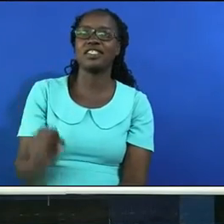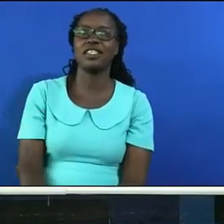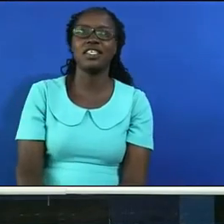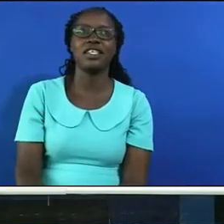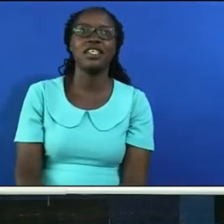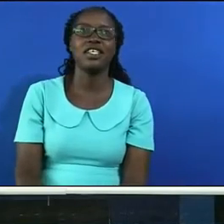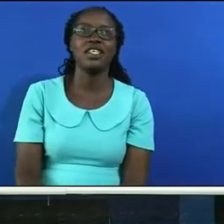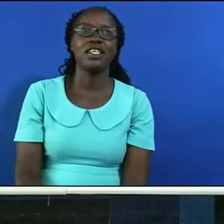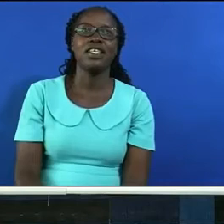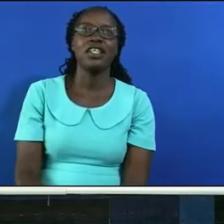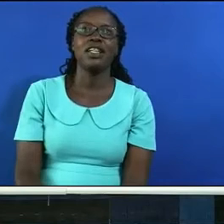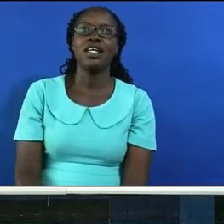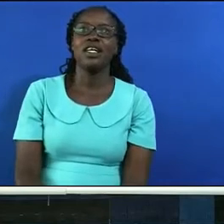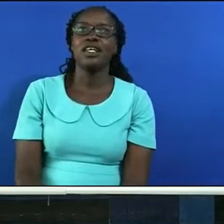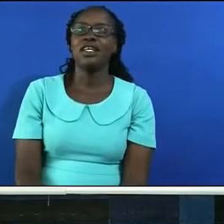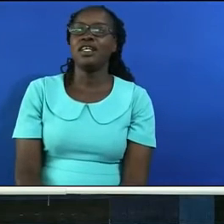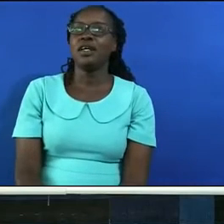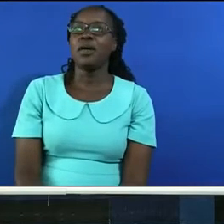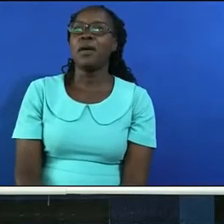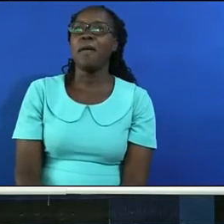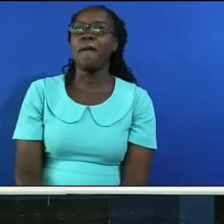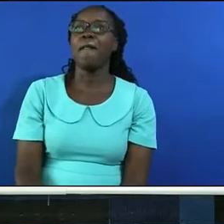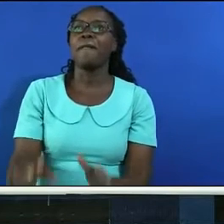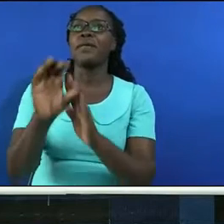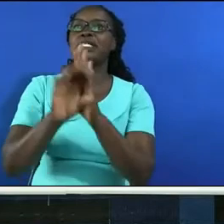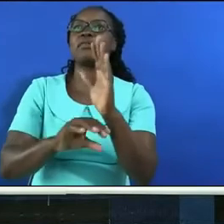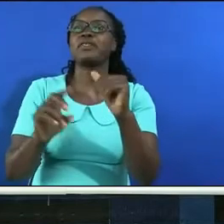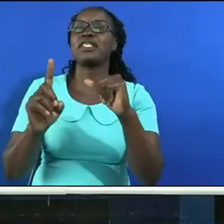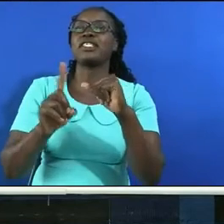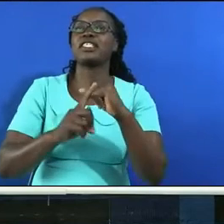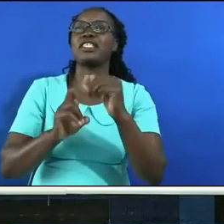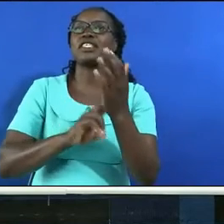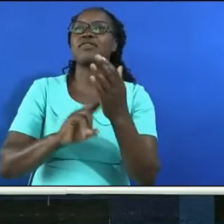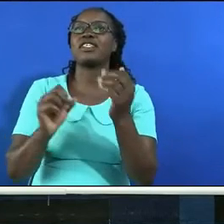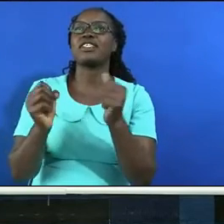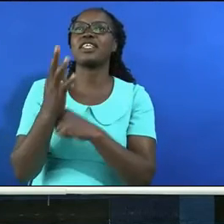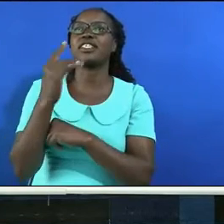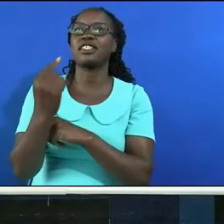If you can't be single, you can't be anything. Genesis chapter 6, verse 13 and